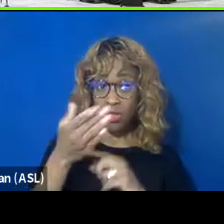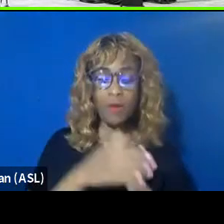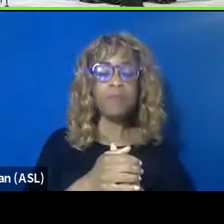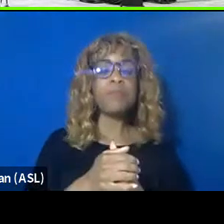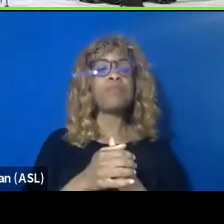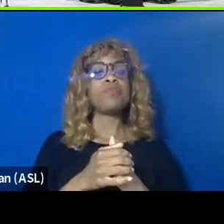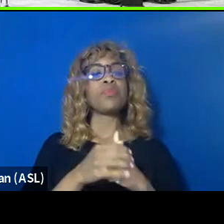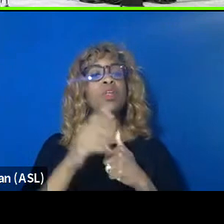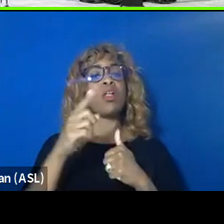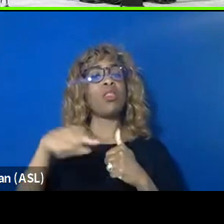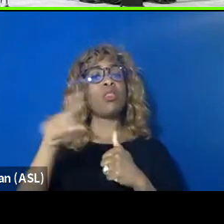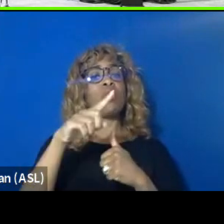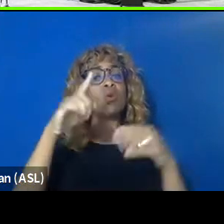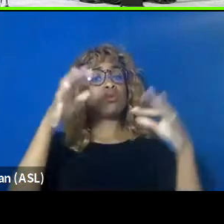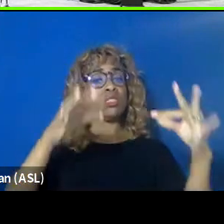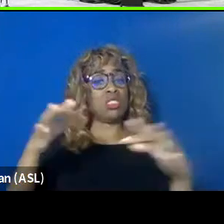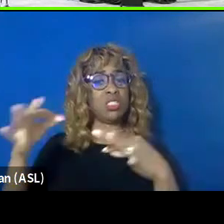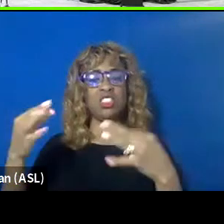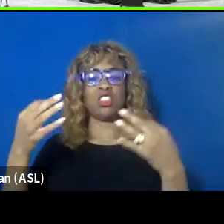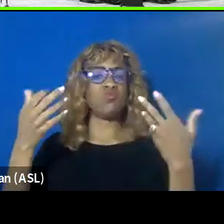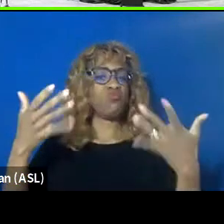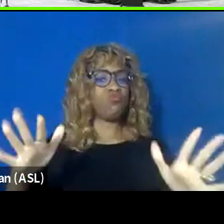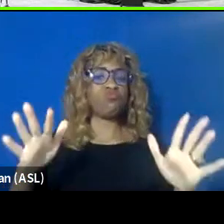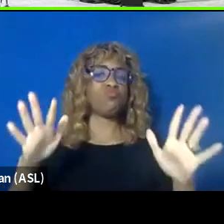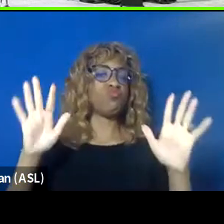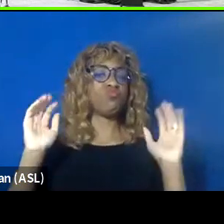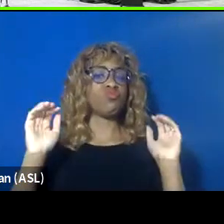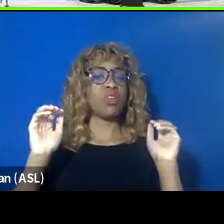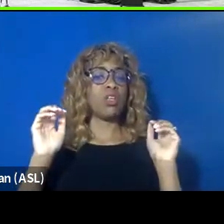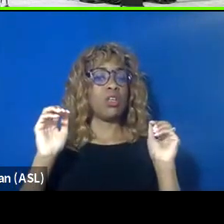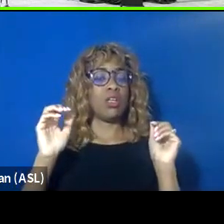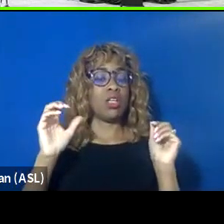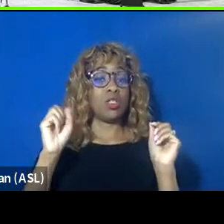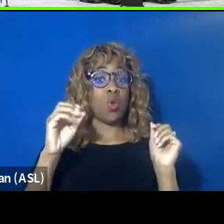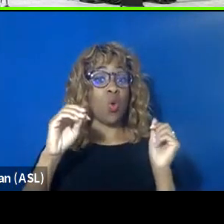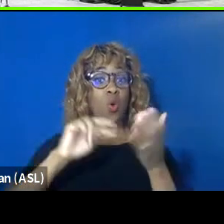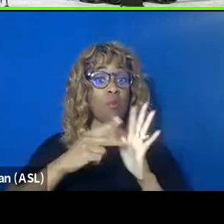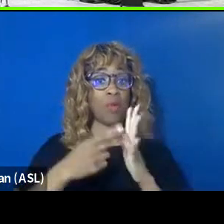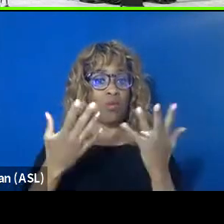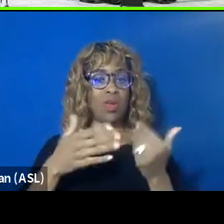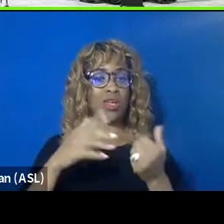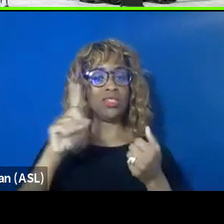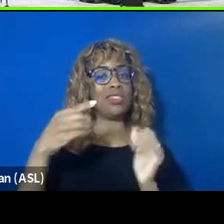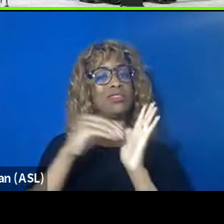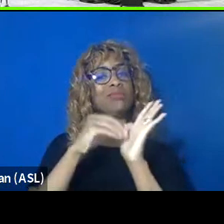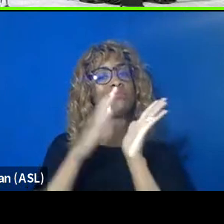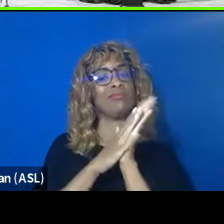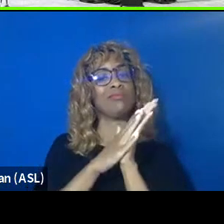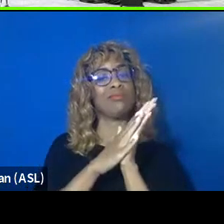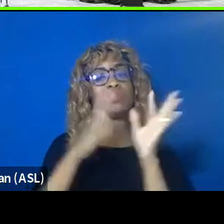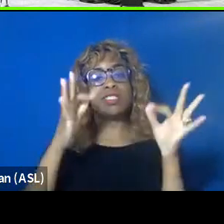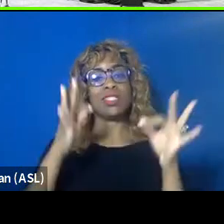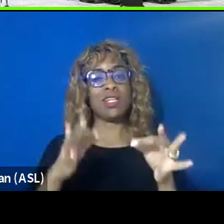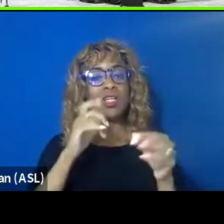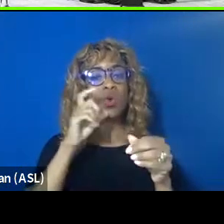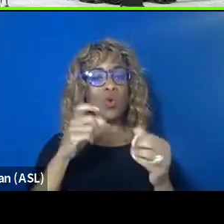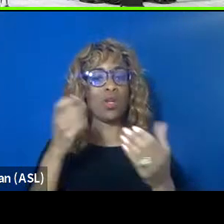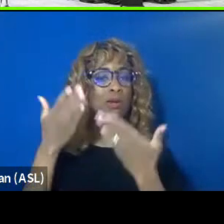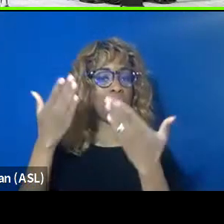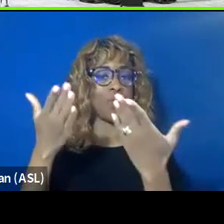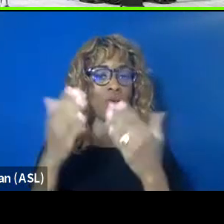These are decisions that have already been made. What this does is just document those decisions. There's no need for a